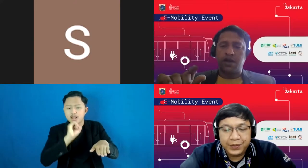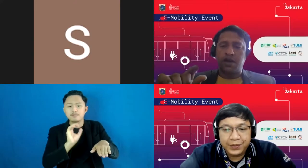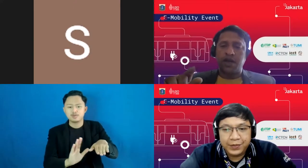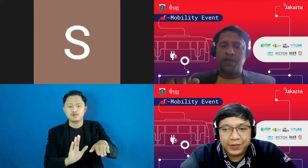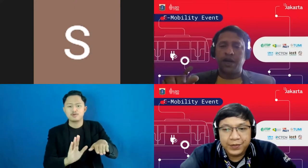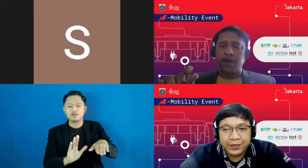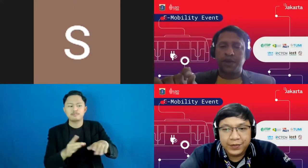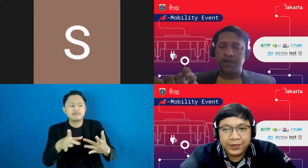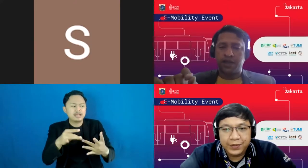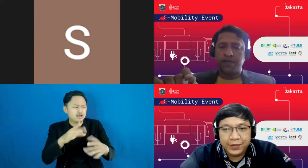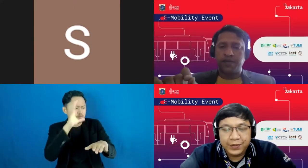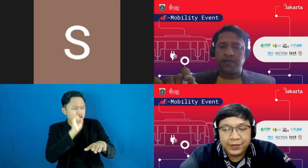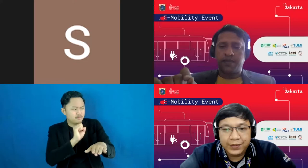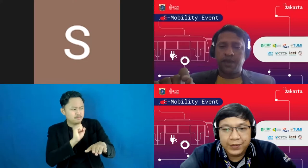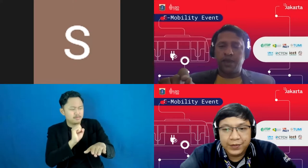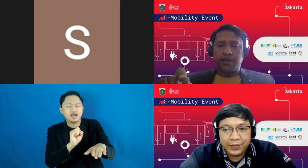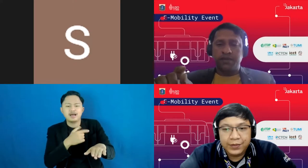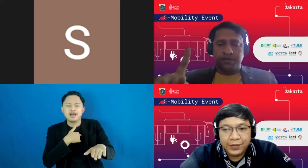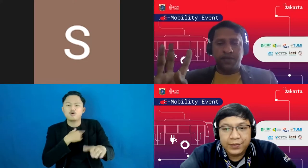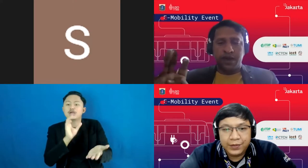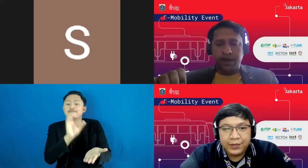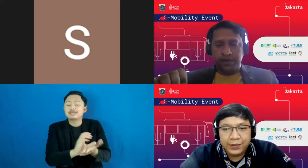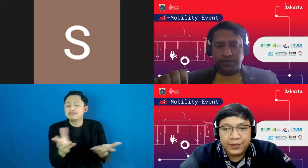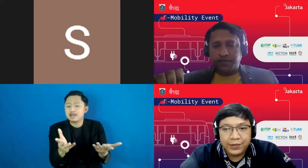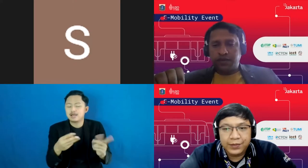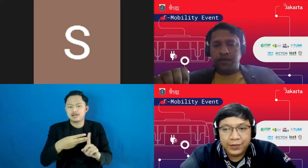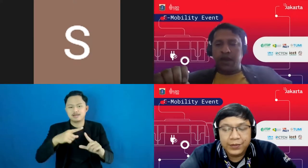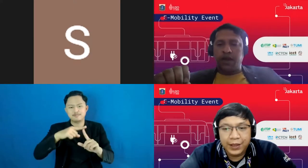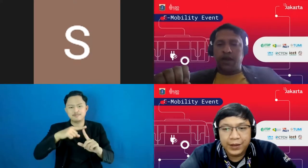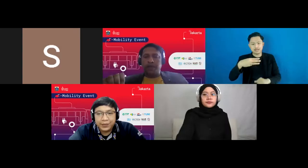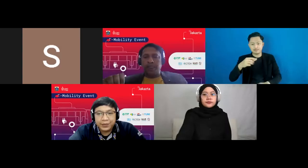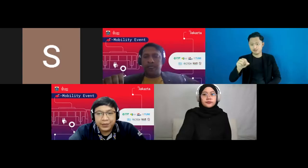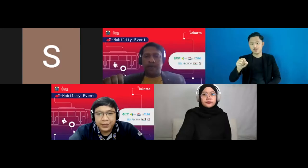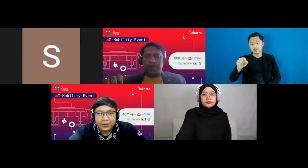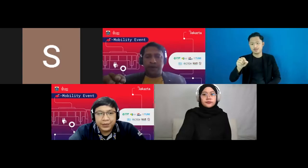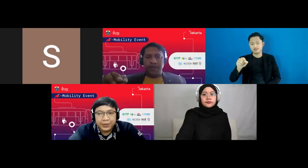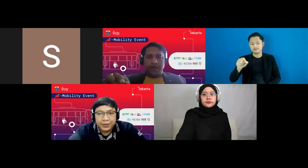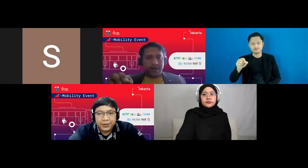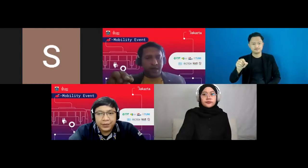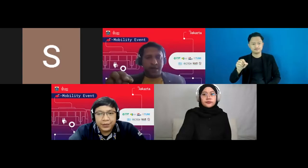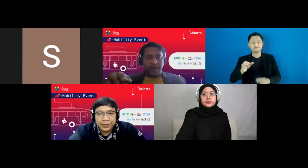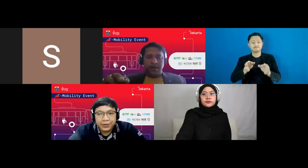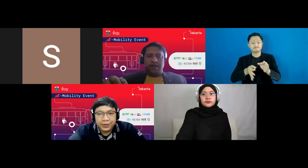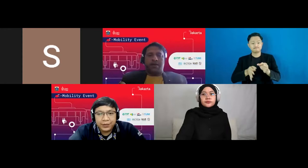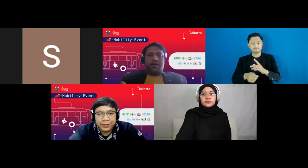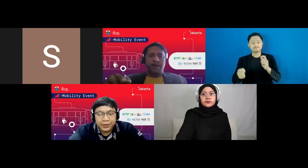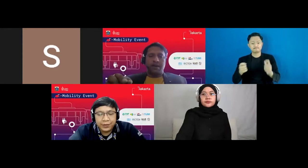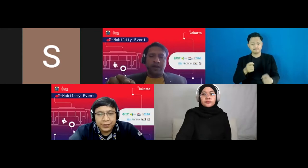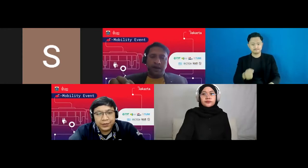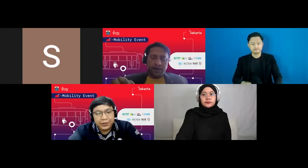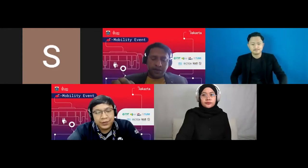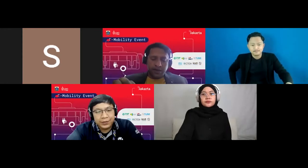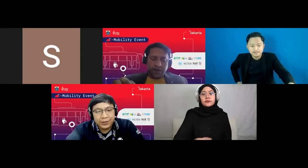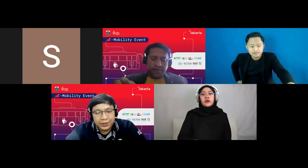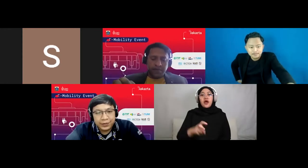long higher battery capacity. Right? Now, please understand it a